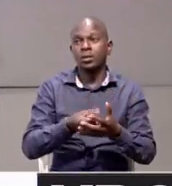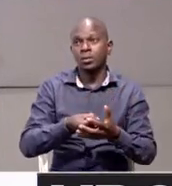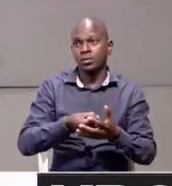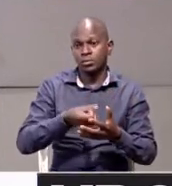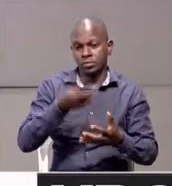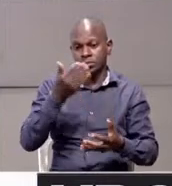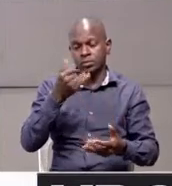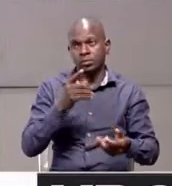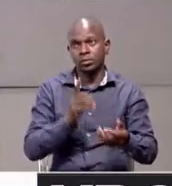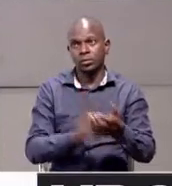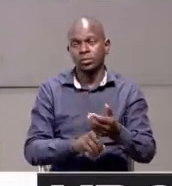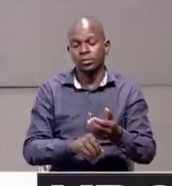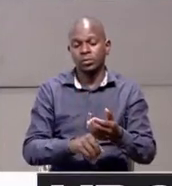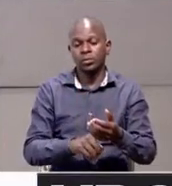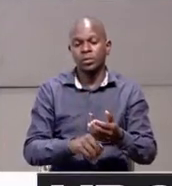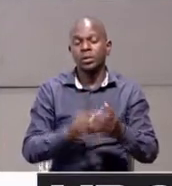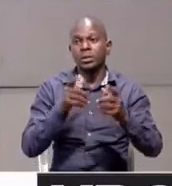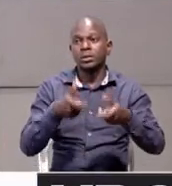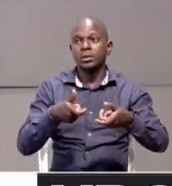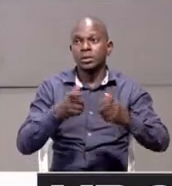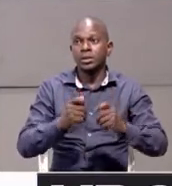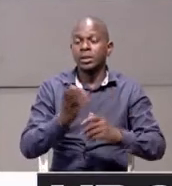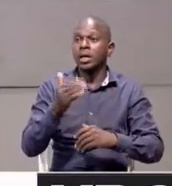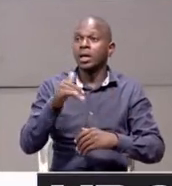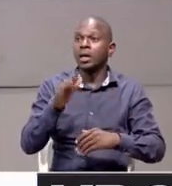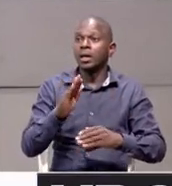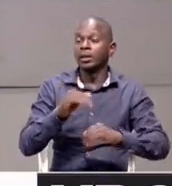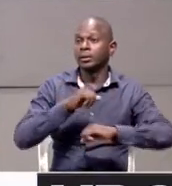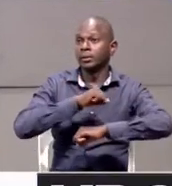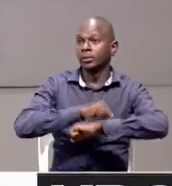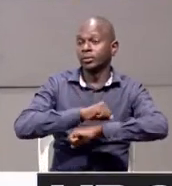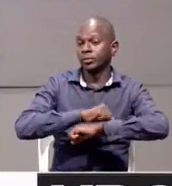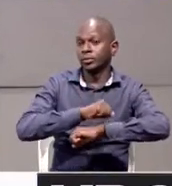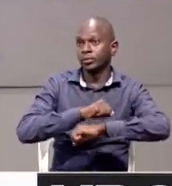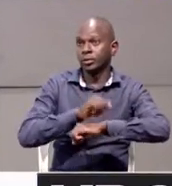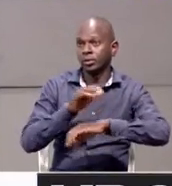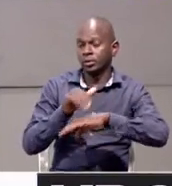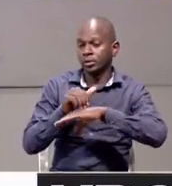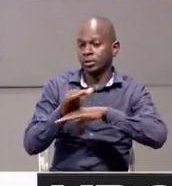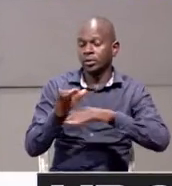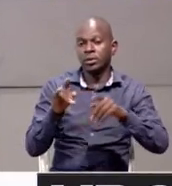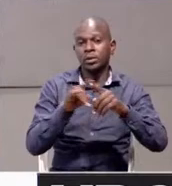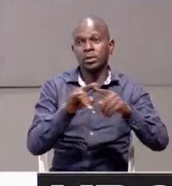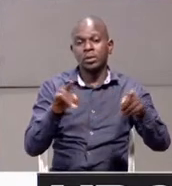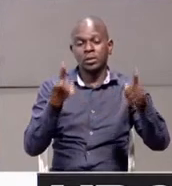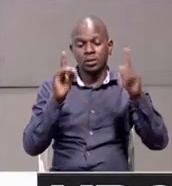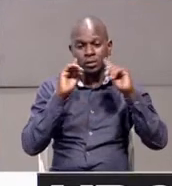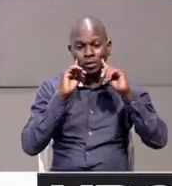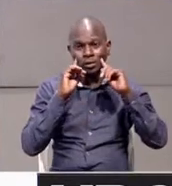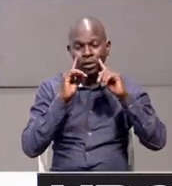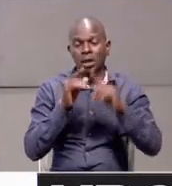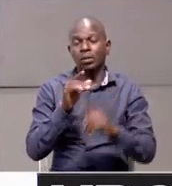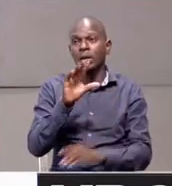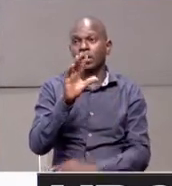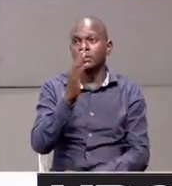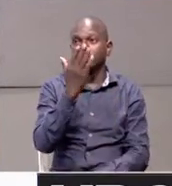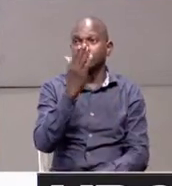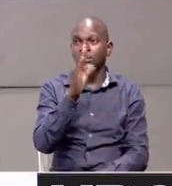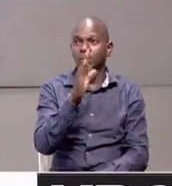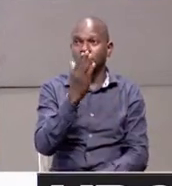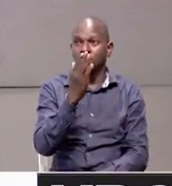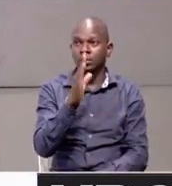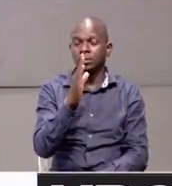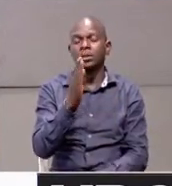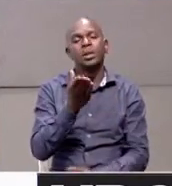we've obtained from Setter School. For us, we are sending them to universities to be our mirrors, to be